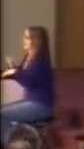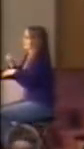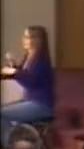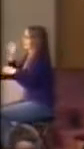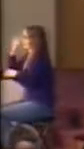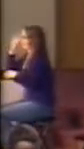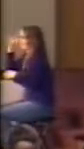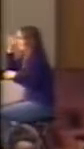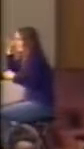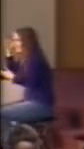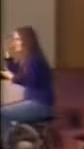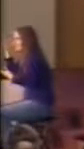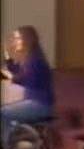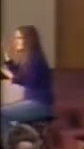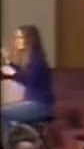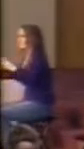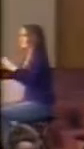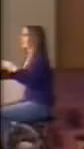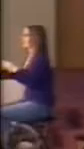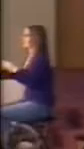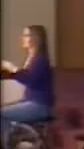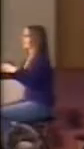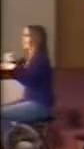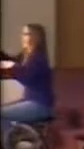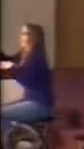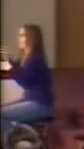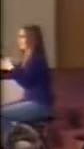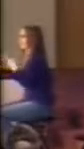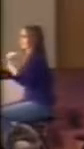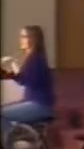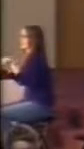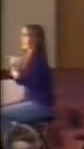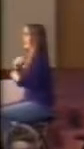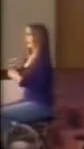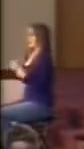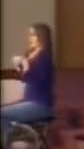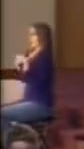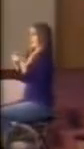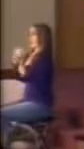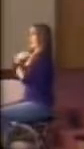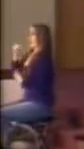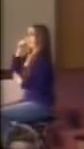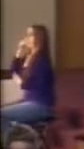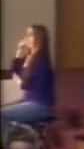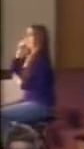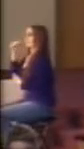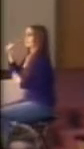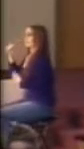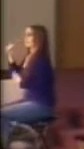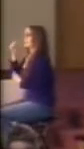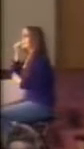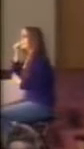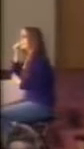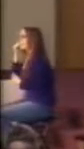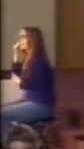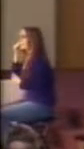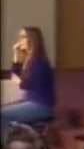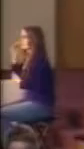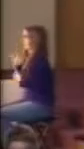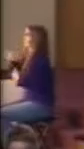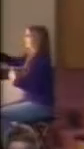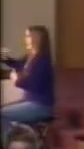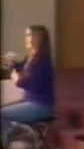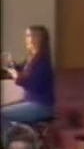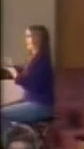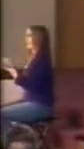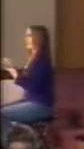to be called into ministry. When I was younger, I thought that I knew what this young farmer also supposed,